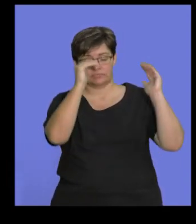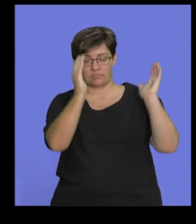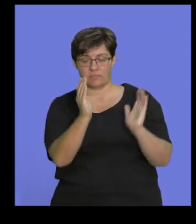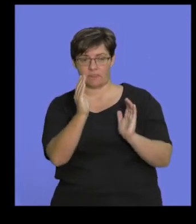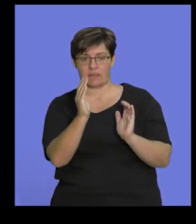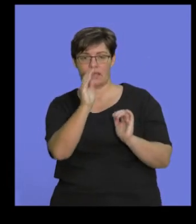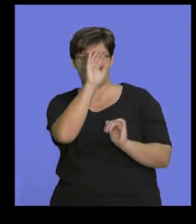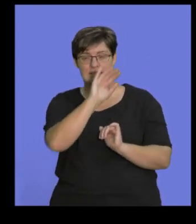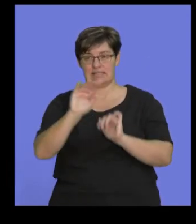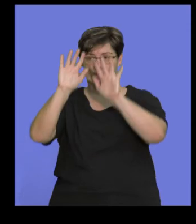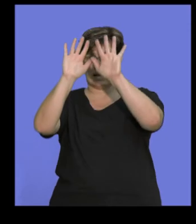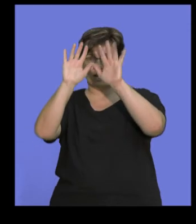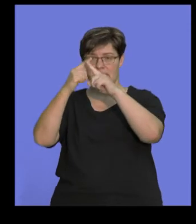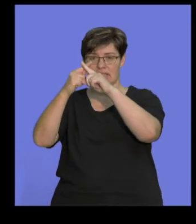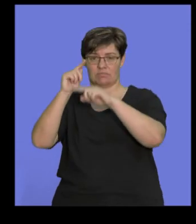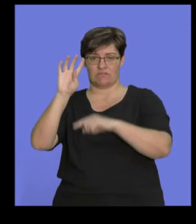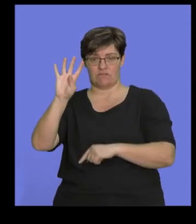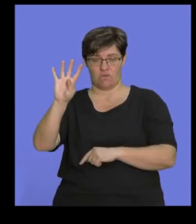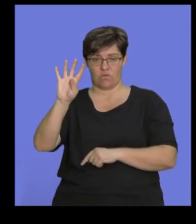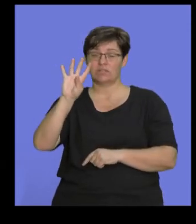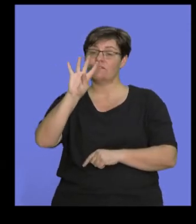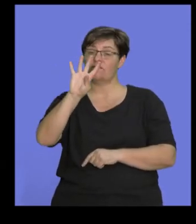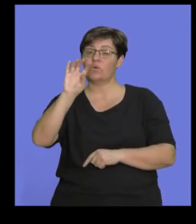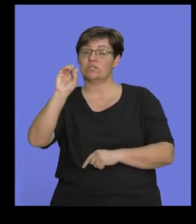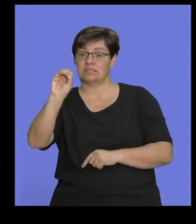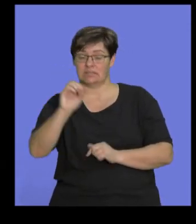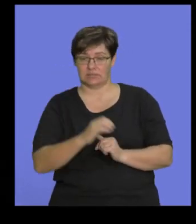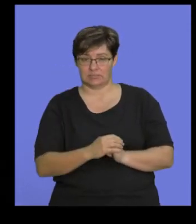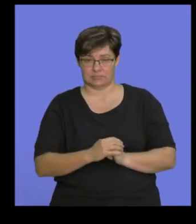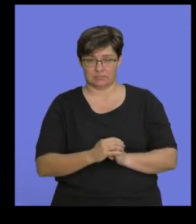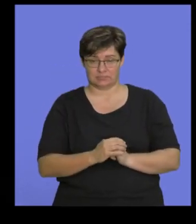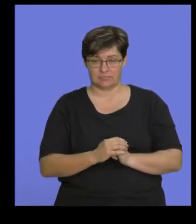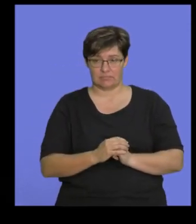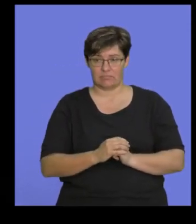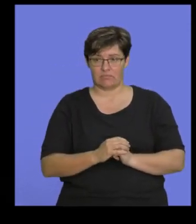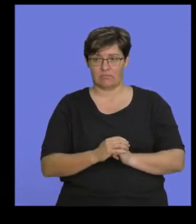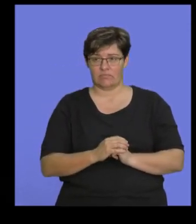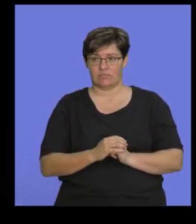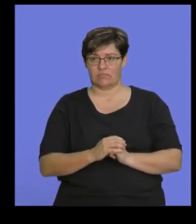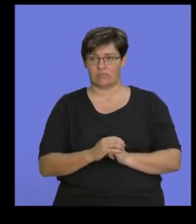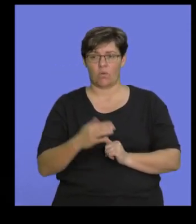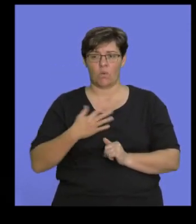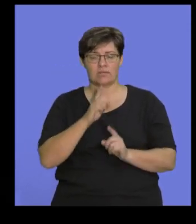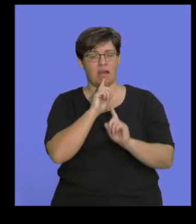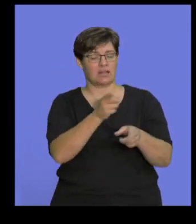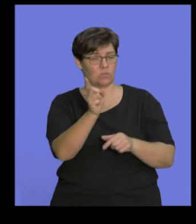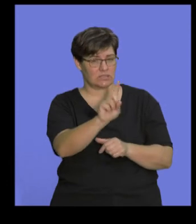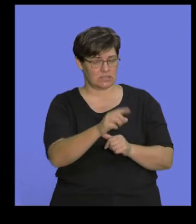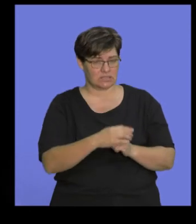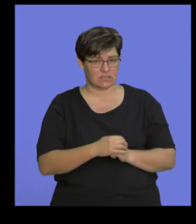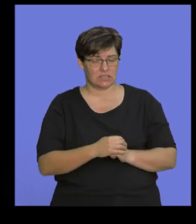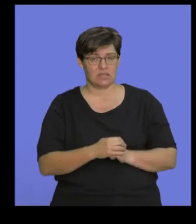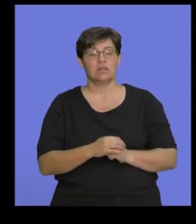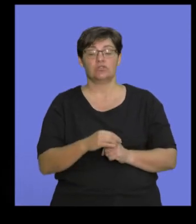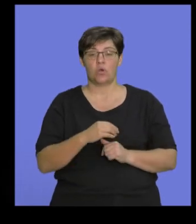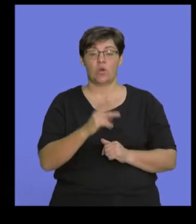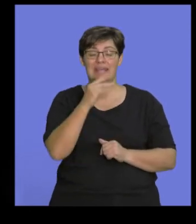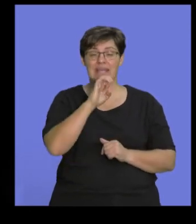is actually going to be 40. And then I want to find what the answer is. So it means Kian actually